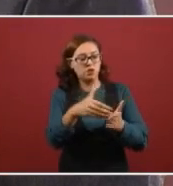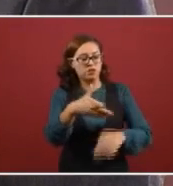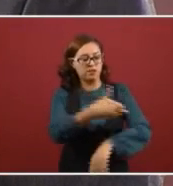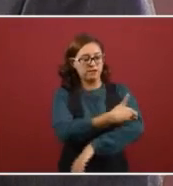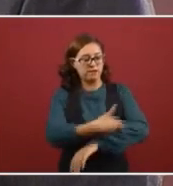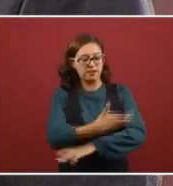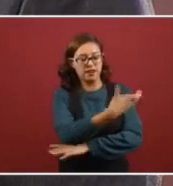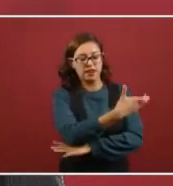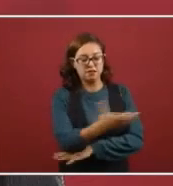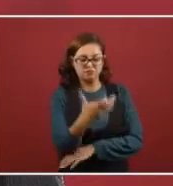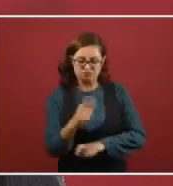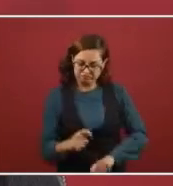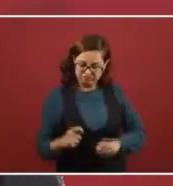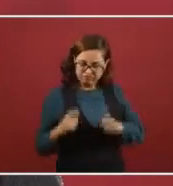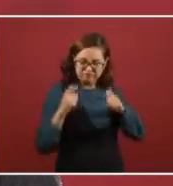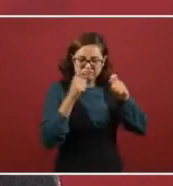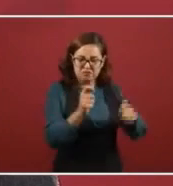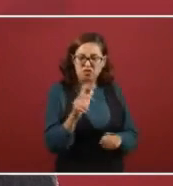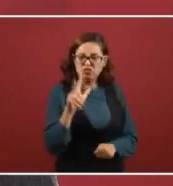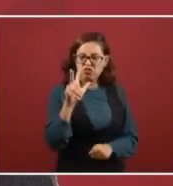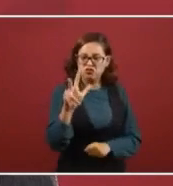to a million people.